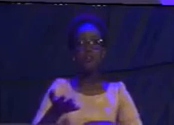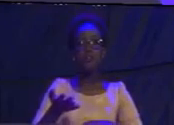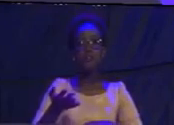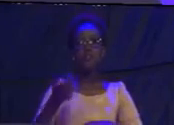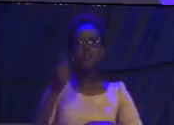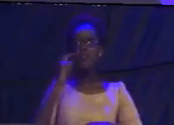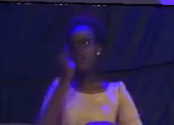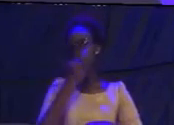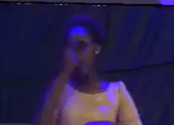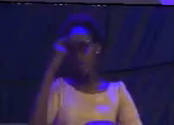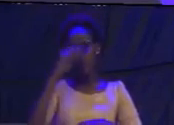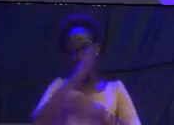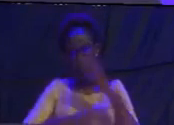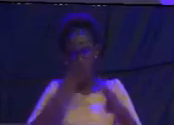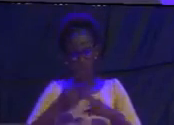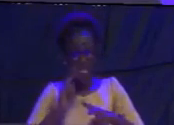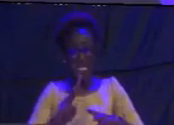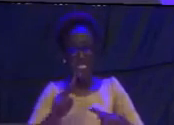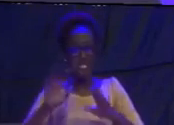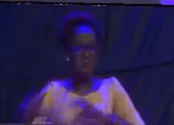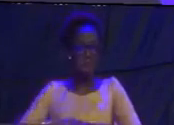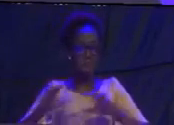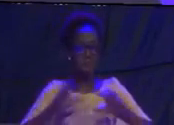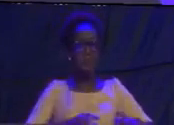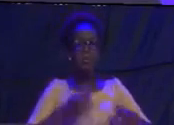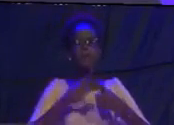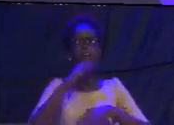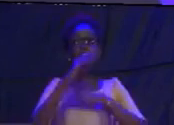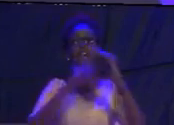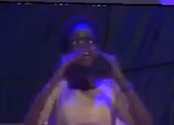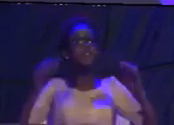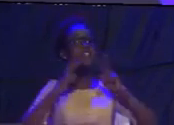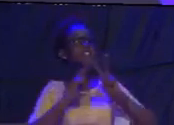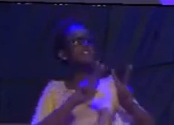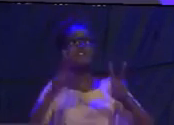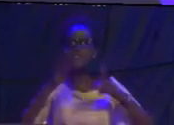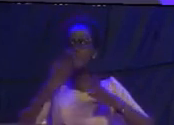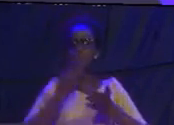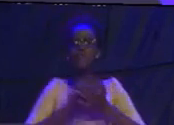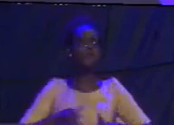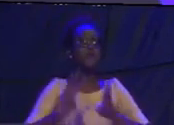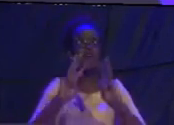The eyes of the world see mountains, but the eyes of heaven see valleys.